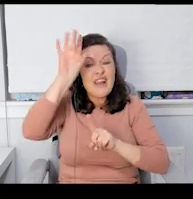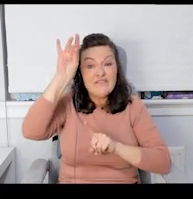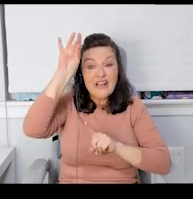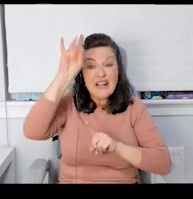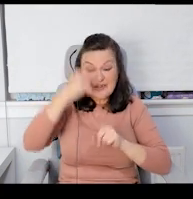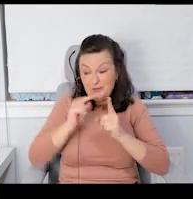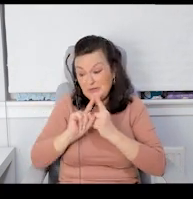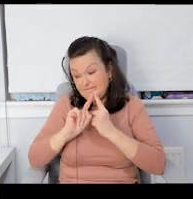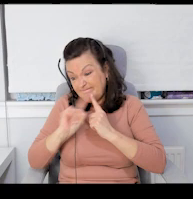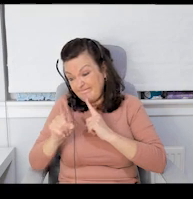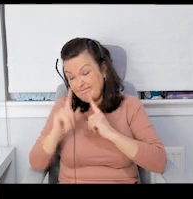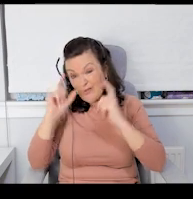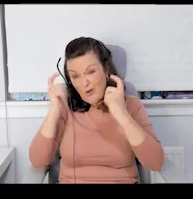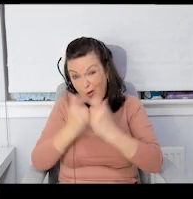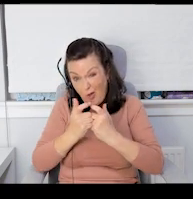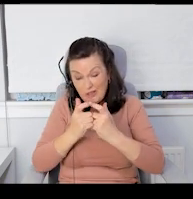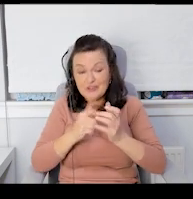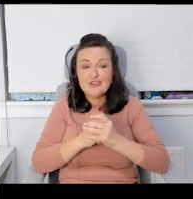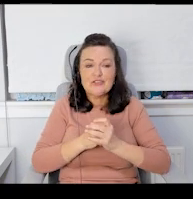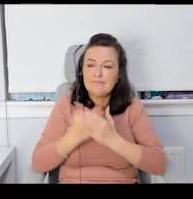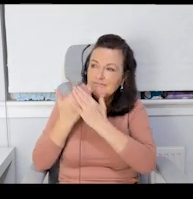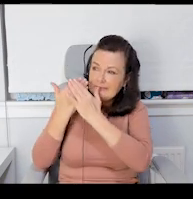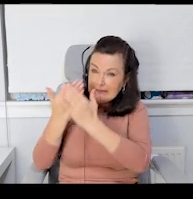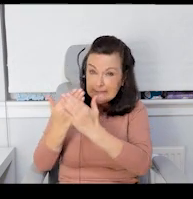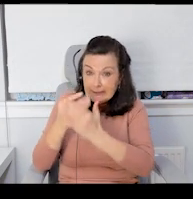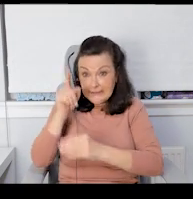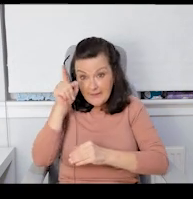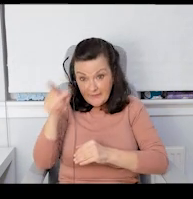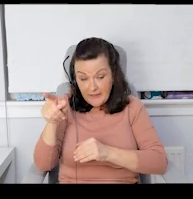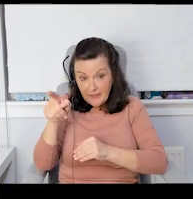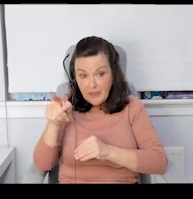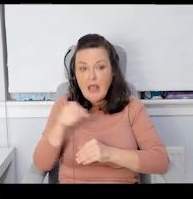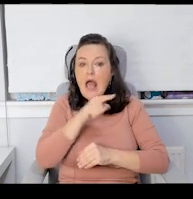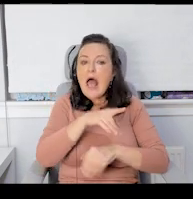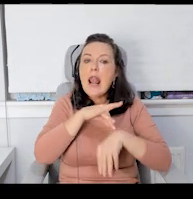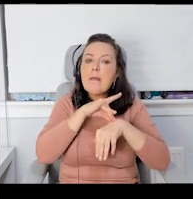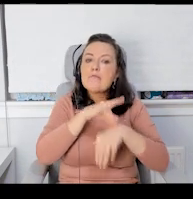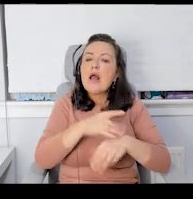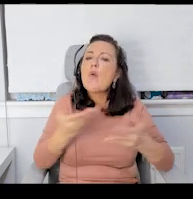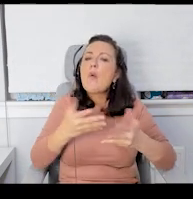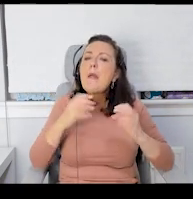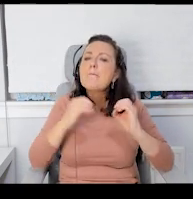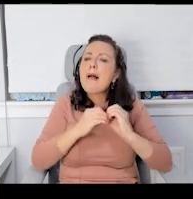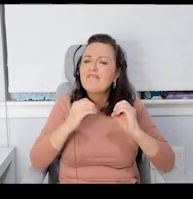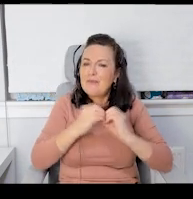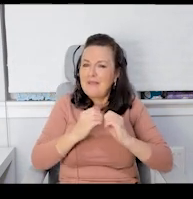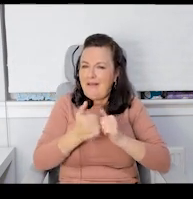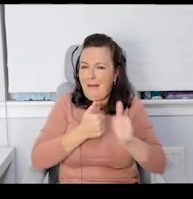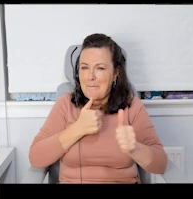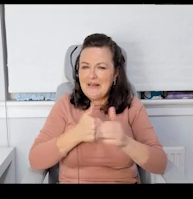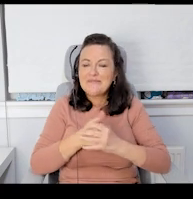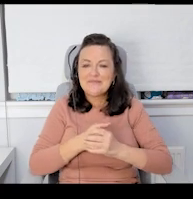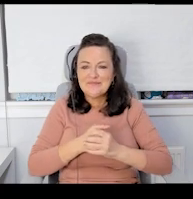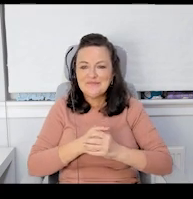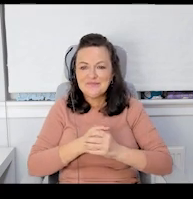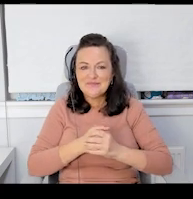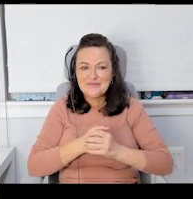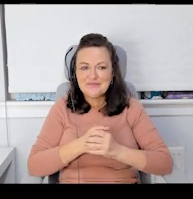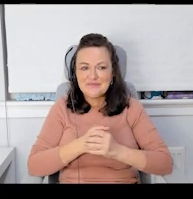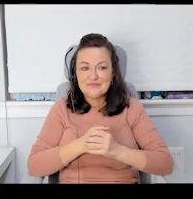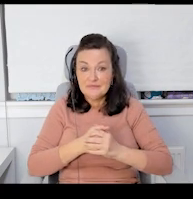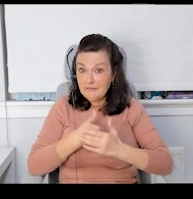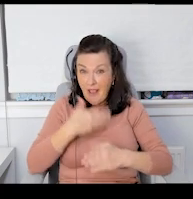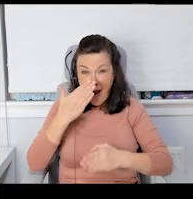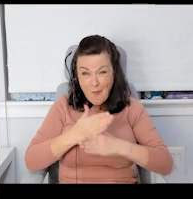actually studied at the UHI, studied civil engineering, and Balfour Beatty was my apprenticeship company. So